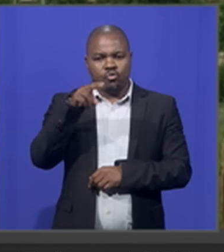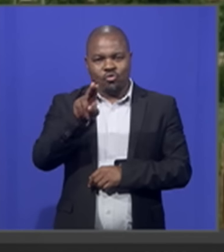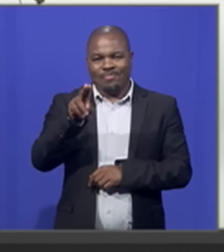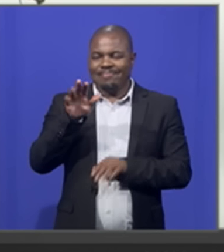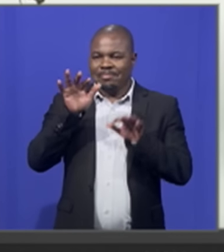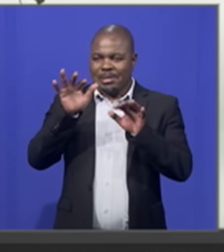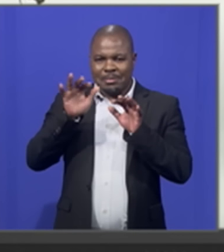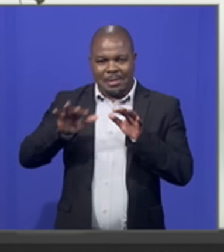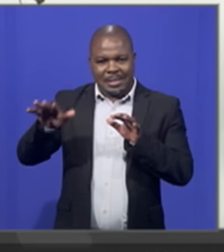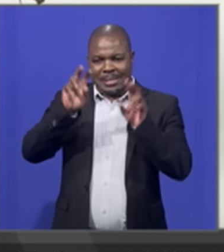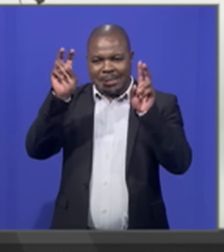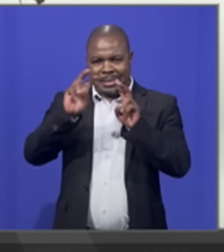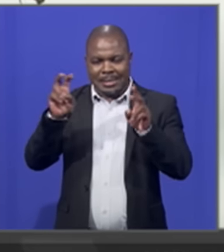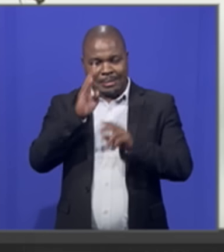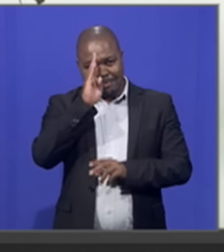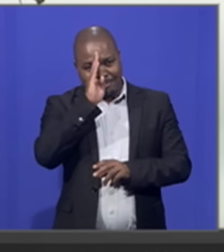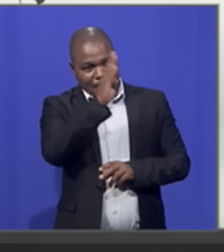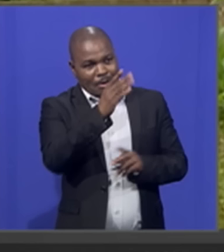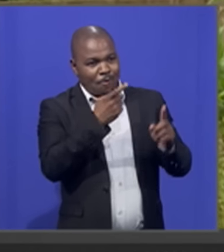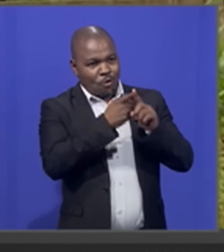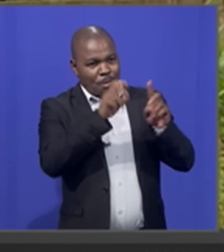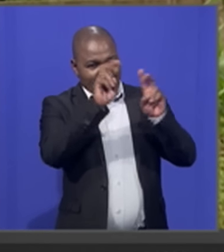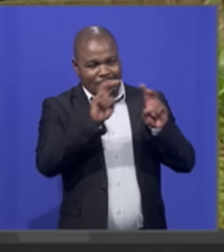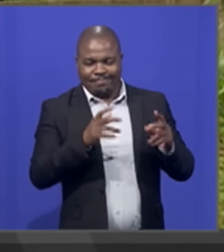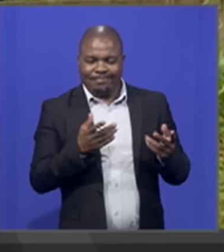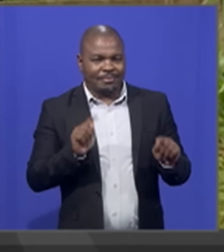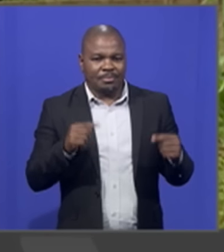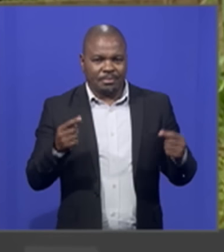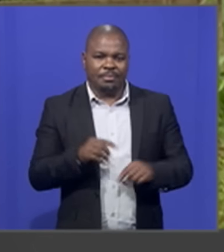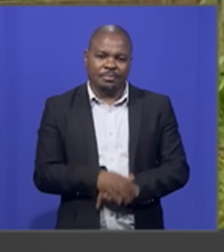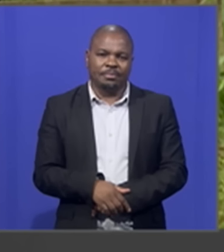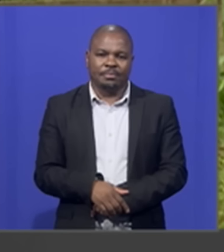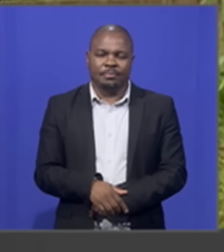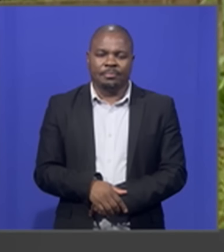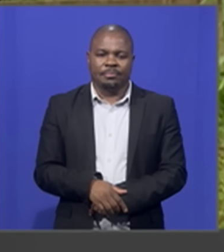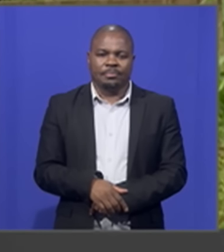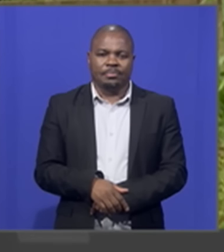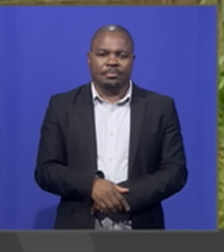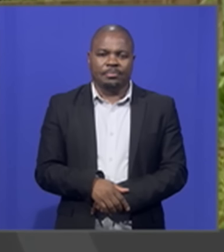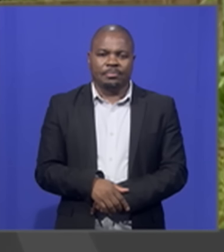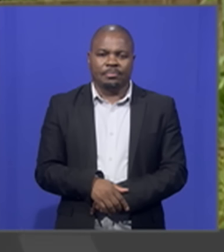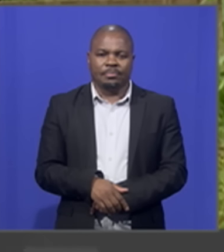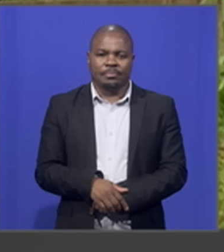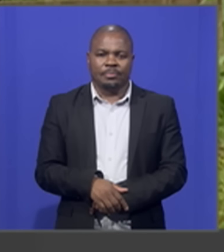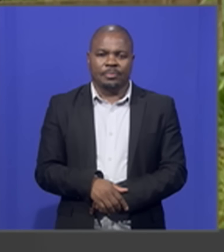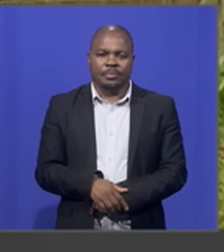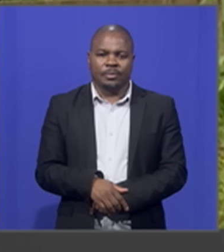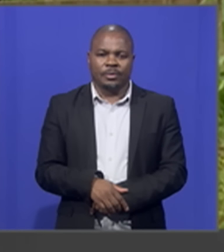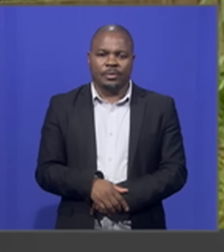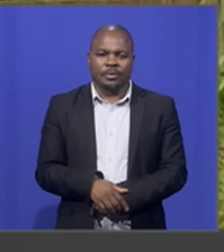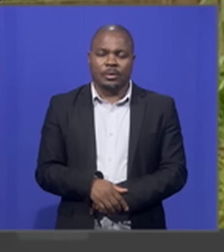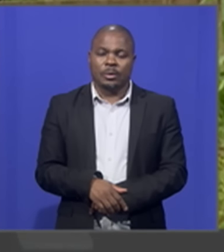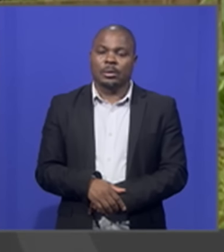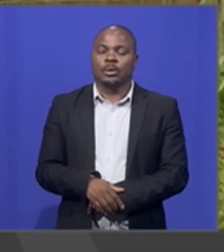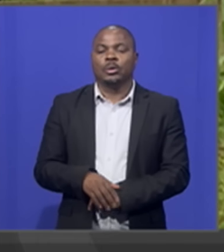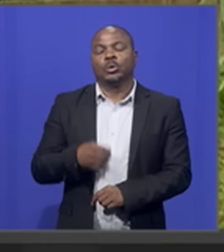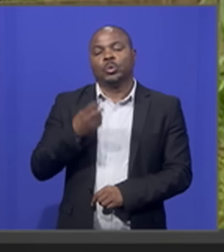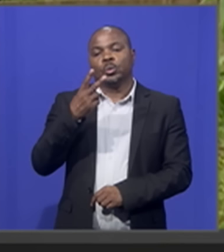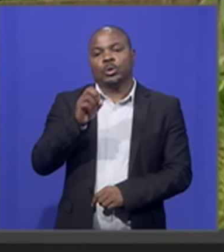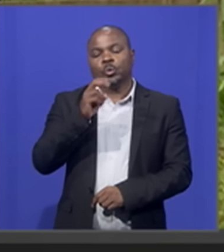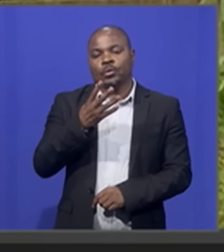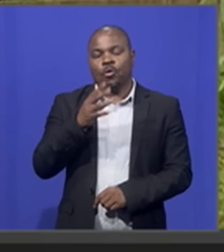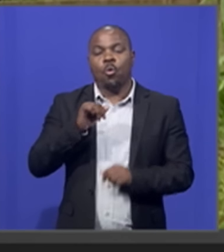hwetša kabo ya mohlagase thwi go tšwa go Eskom. Sibenenkinga 2024 ngo August ngeti1. Kgweding ya Phato ngwageng